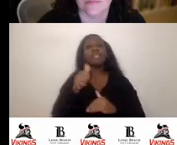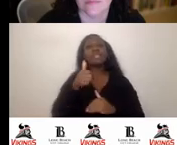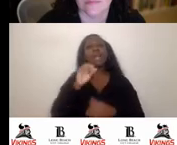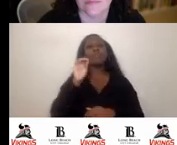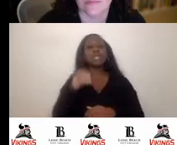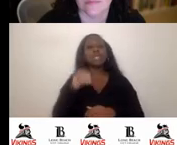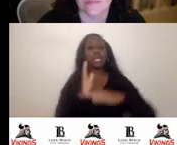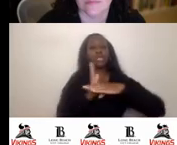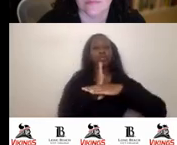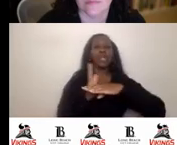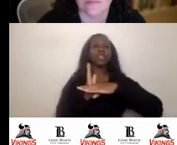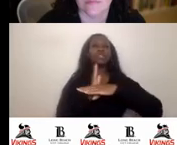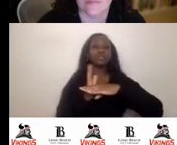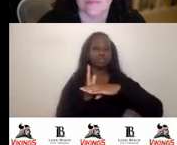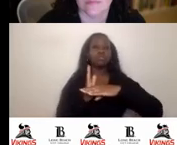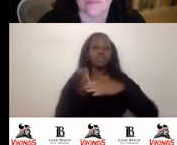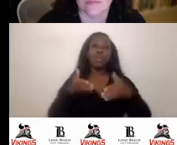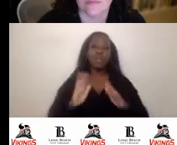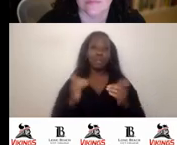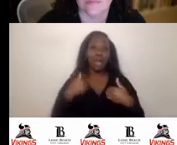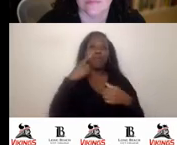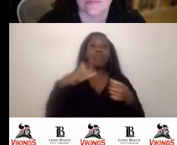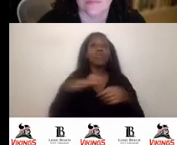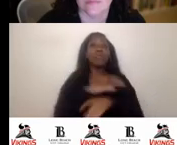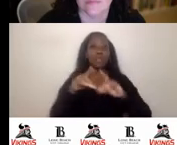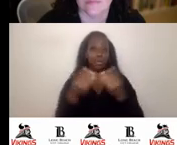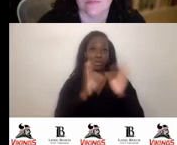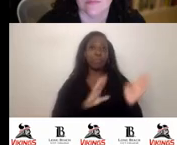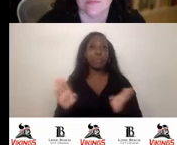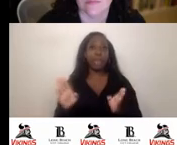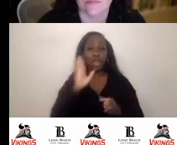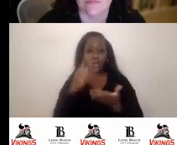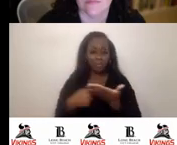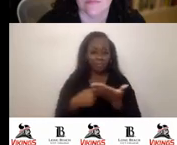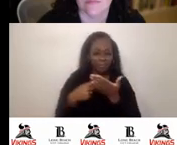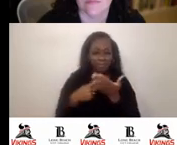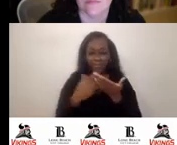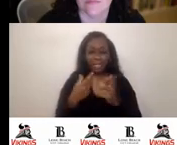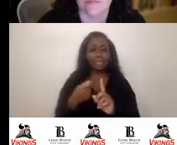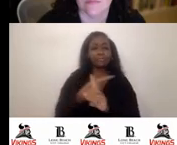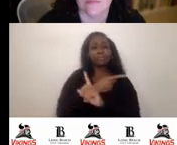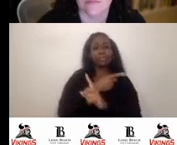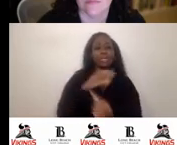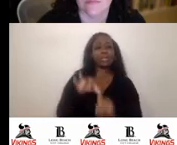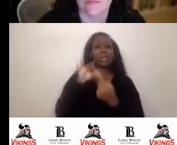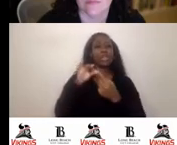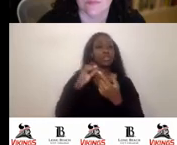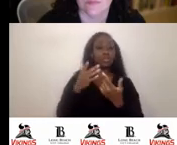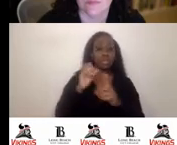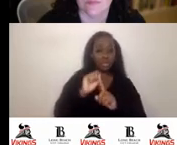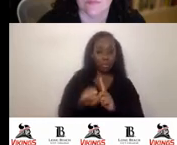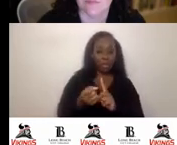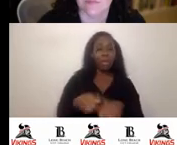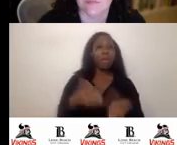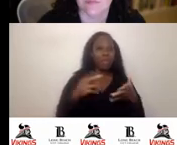full district plans. And we're gonna talk a little bit more about those deviation, what that means and why the board, regardless of